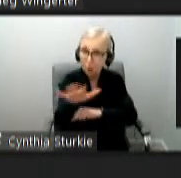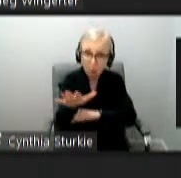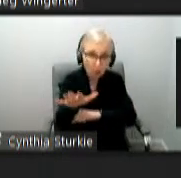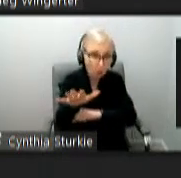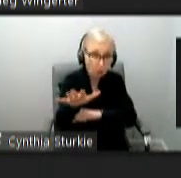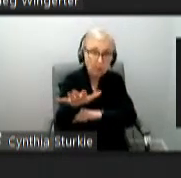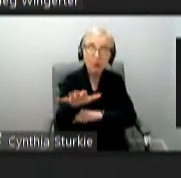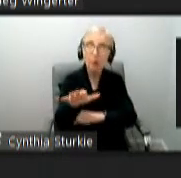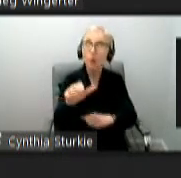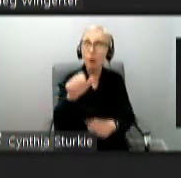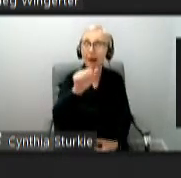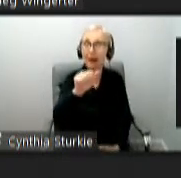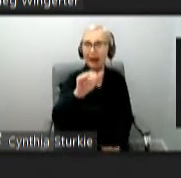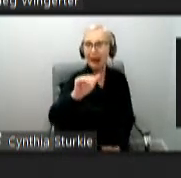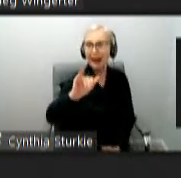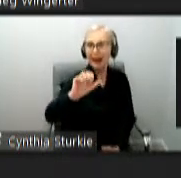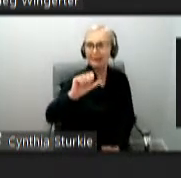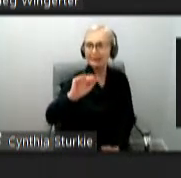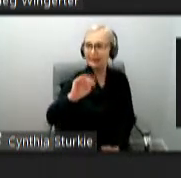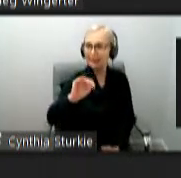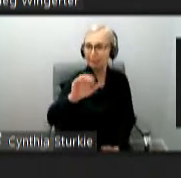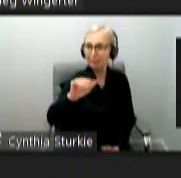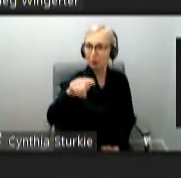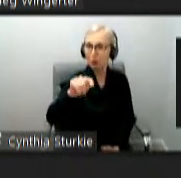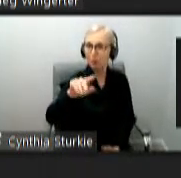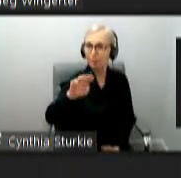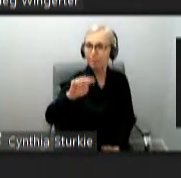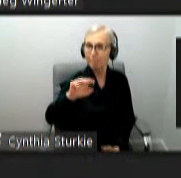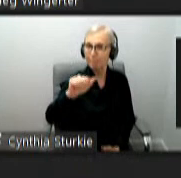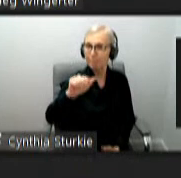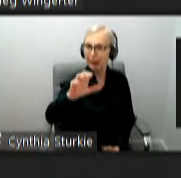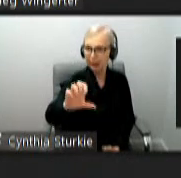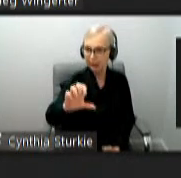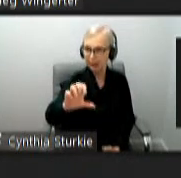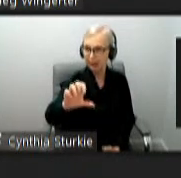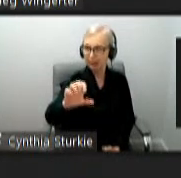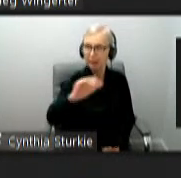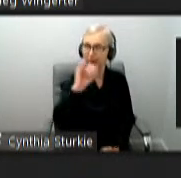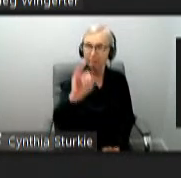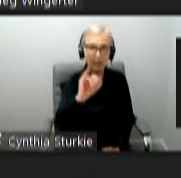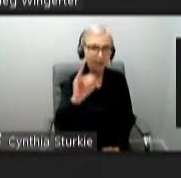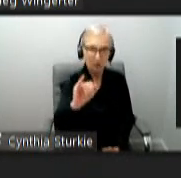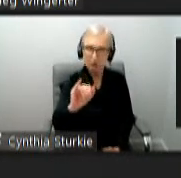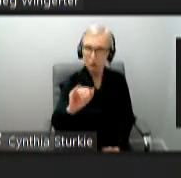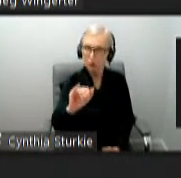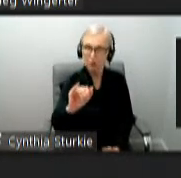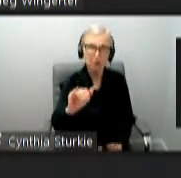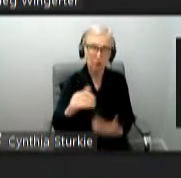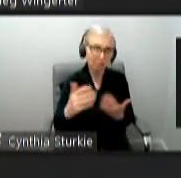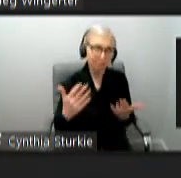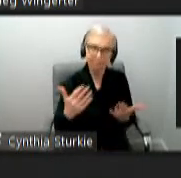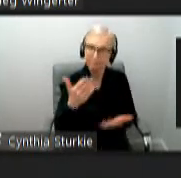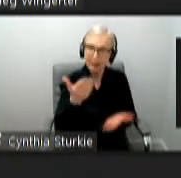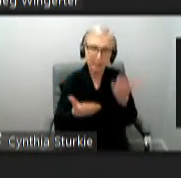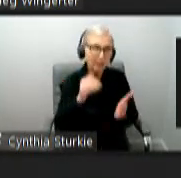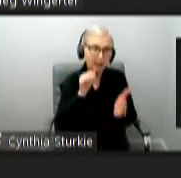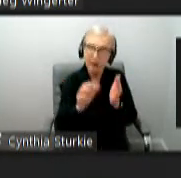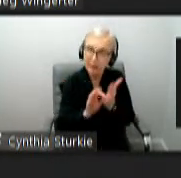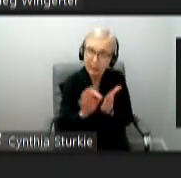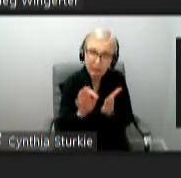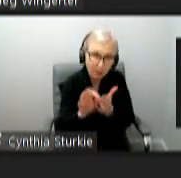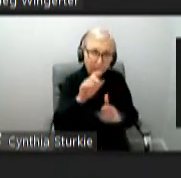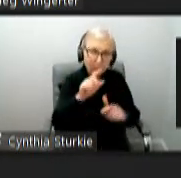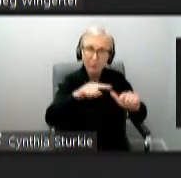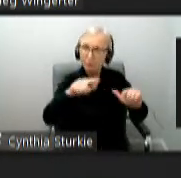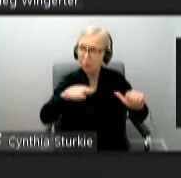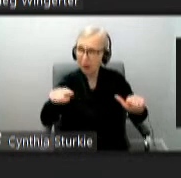asymptomatic infections. We know it's much more difficult to detect those asymptomatic infections. So I think there's probably a variety of things